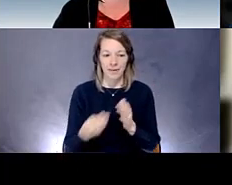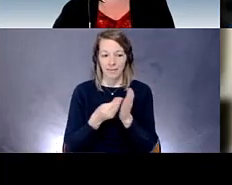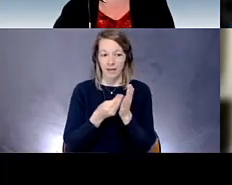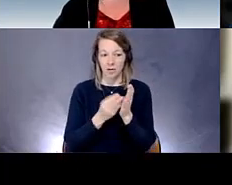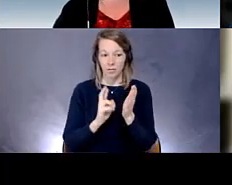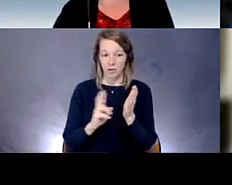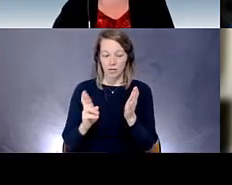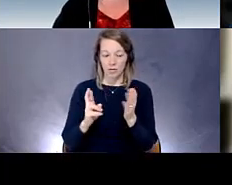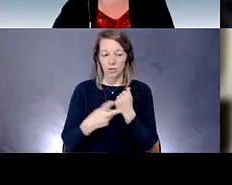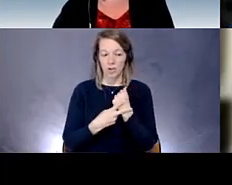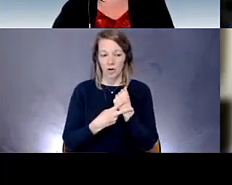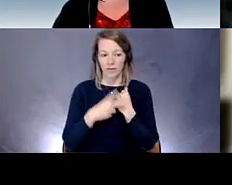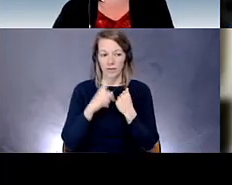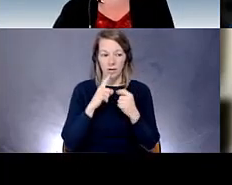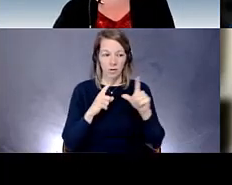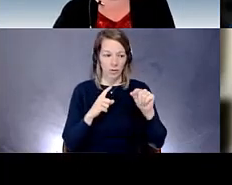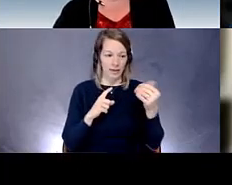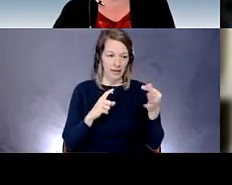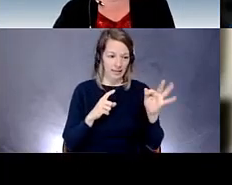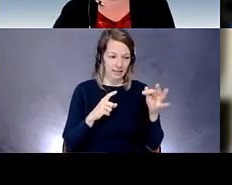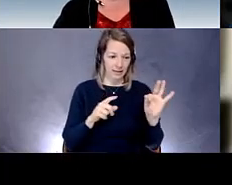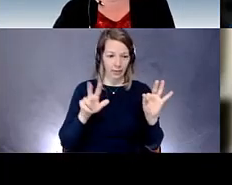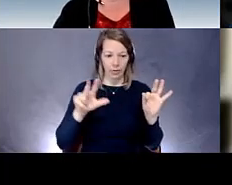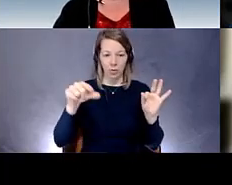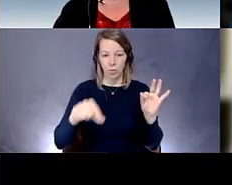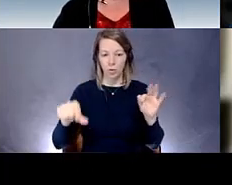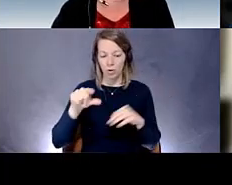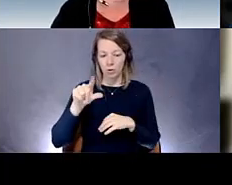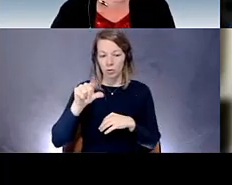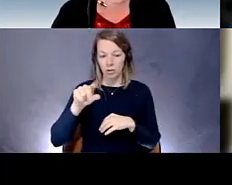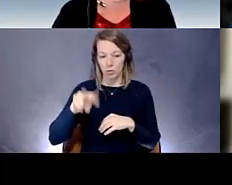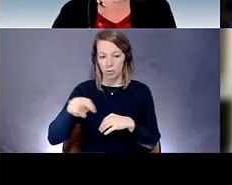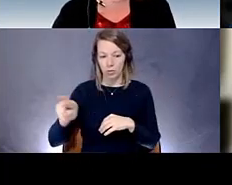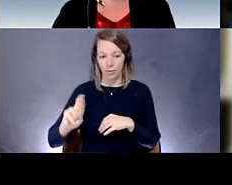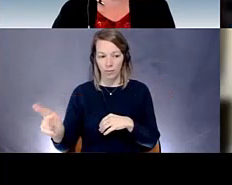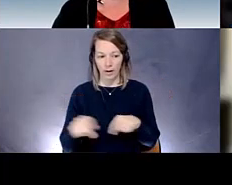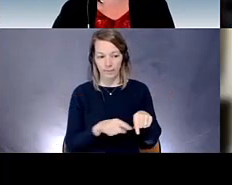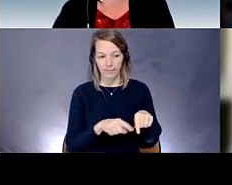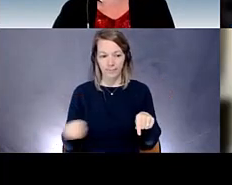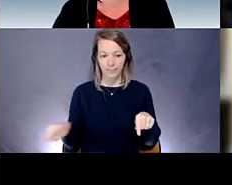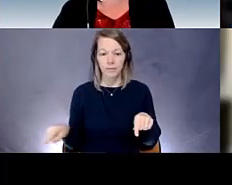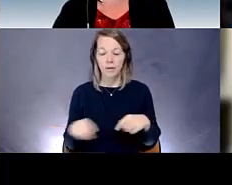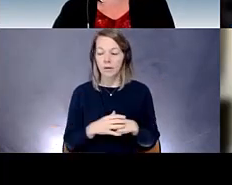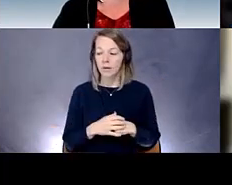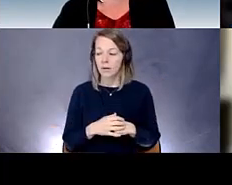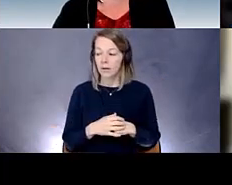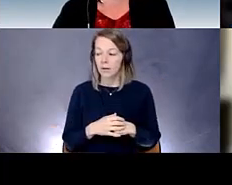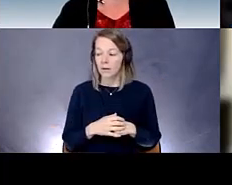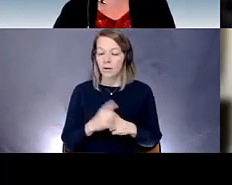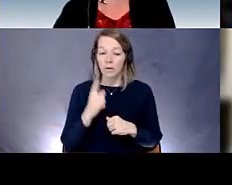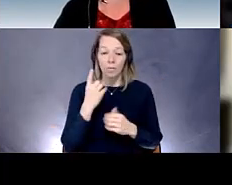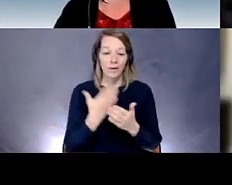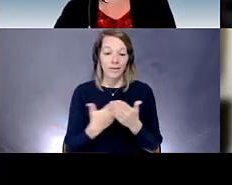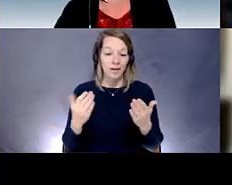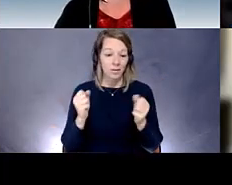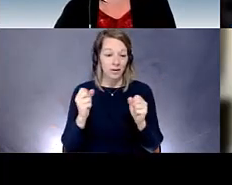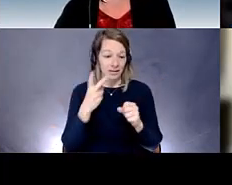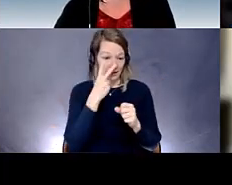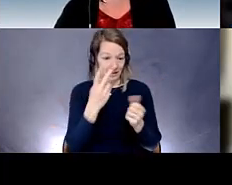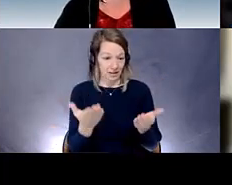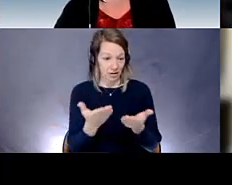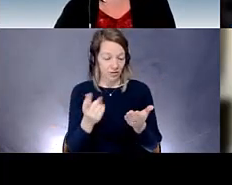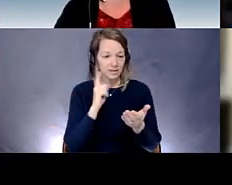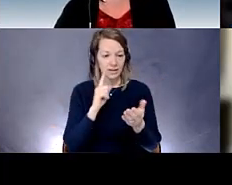for 2019 at the left and that third quarter 2022 at the right. One thing that you are able to see here is that